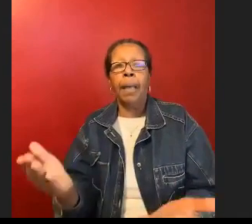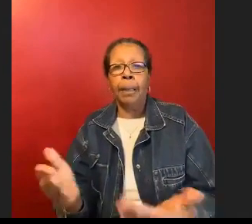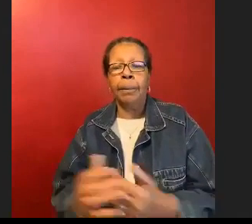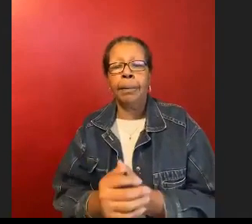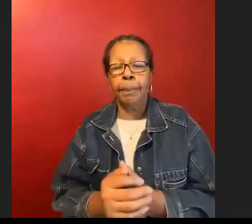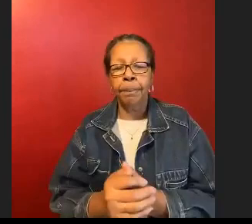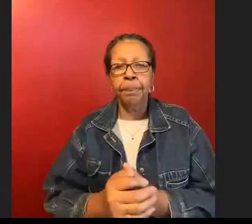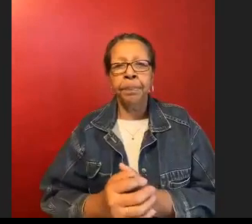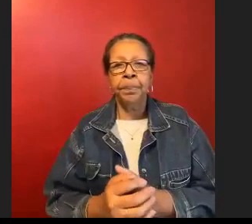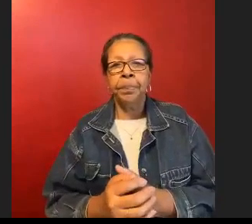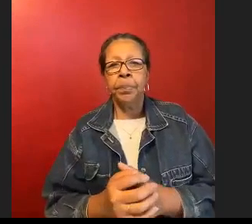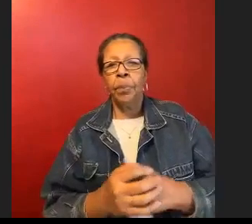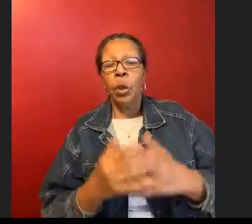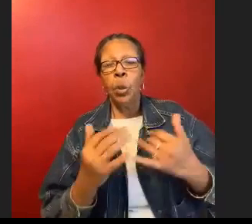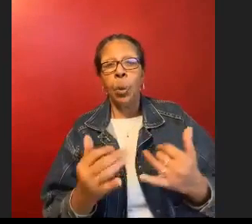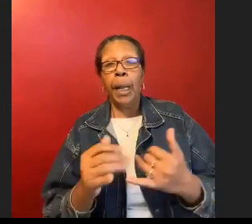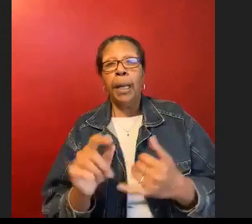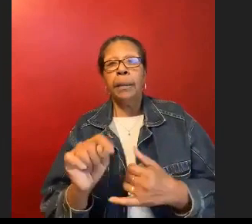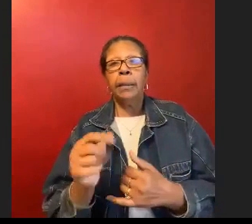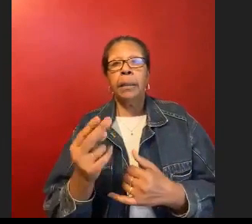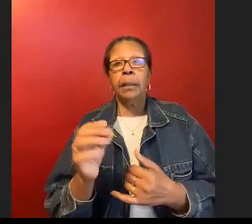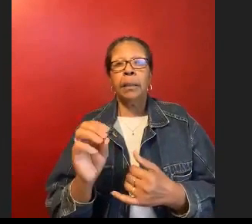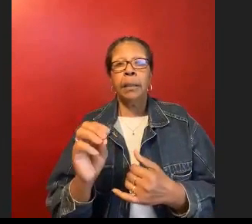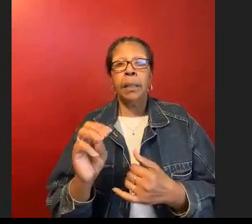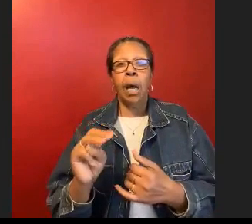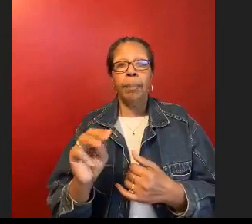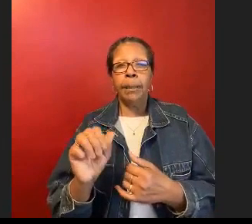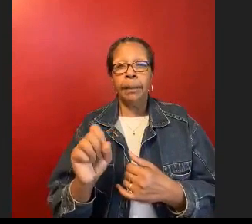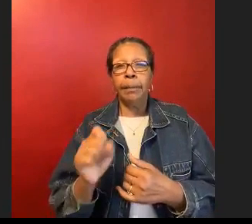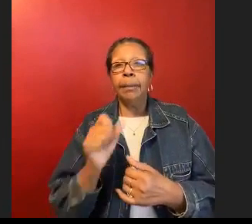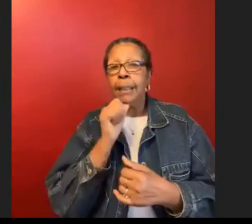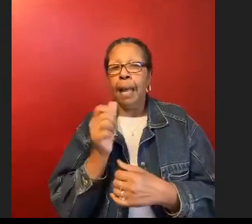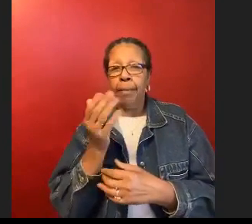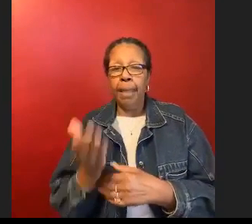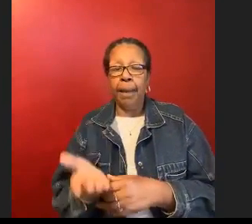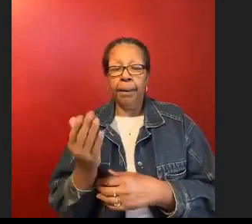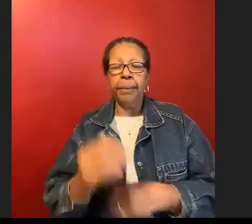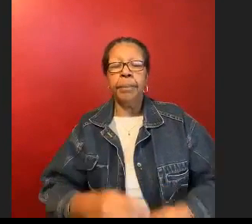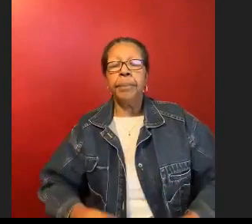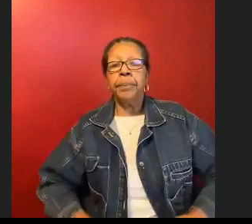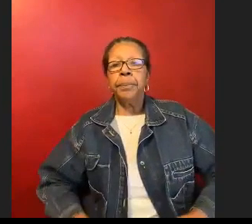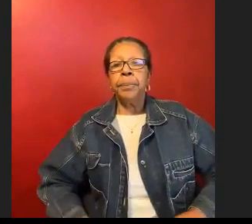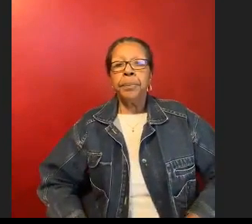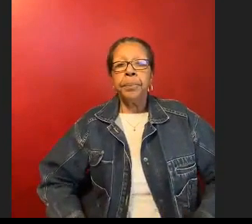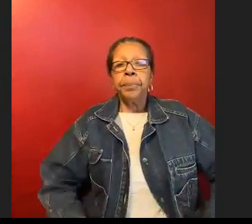absent. And it says, Thomas, who's called the twin, one of the 12, was not with